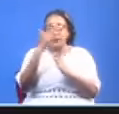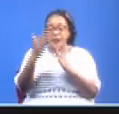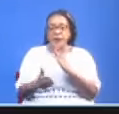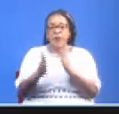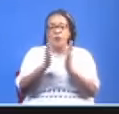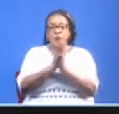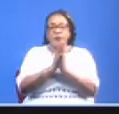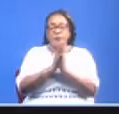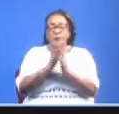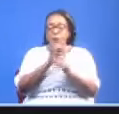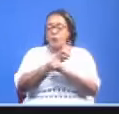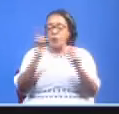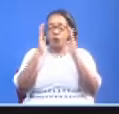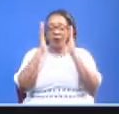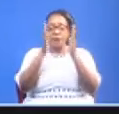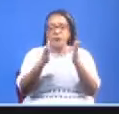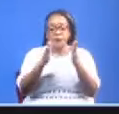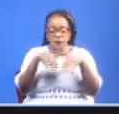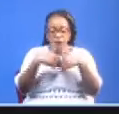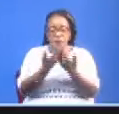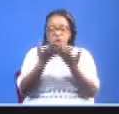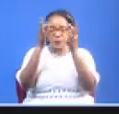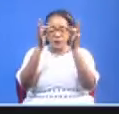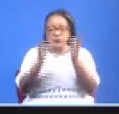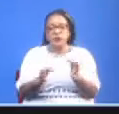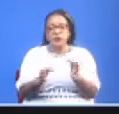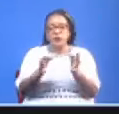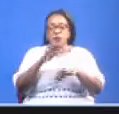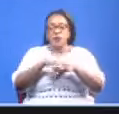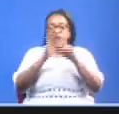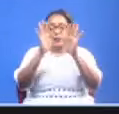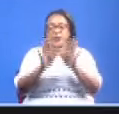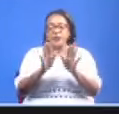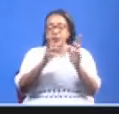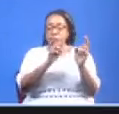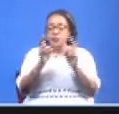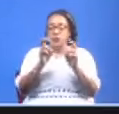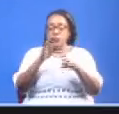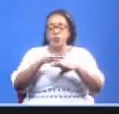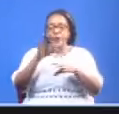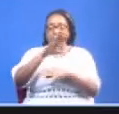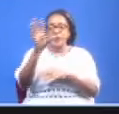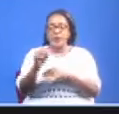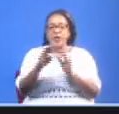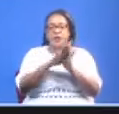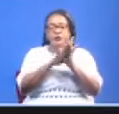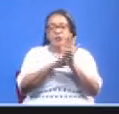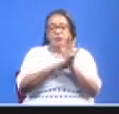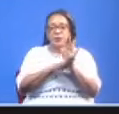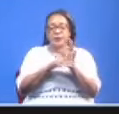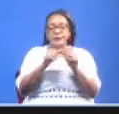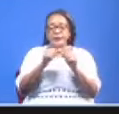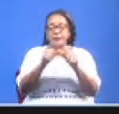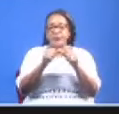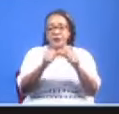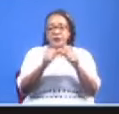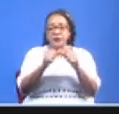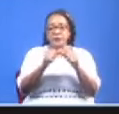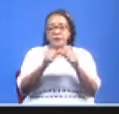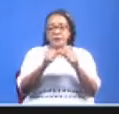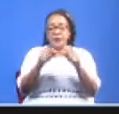with no commitments or concrete decisions on the key issues on Africa's agenda. Our sustainability editor